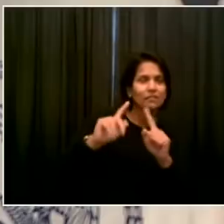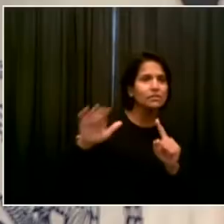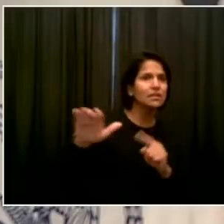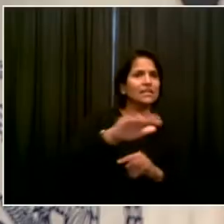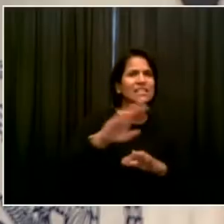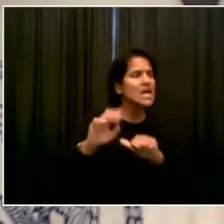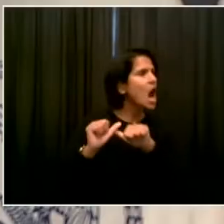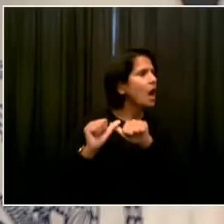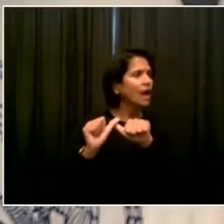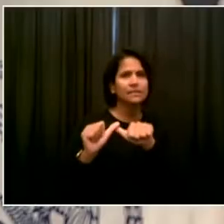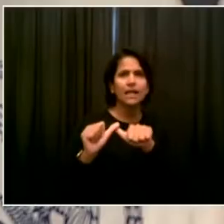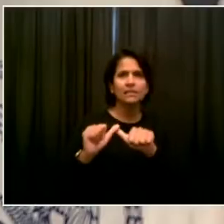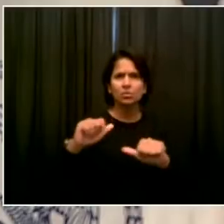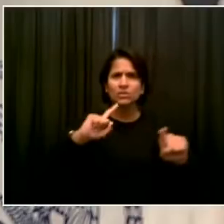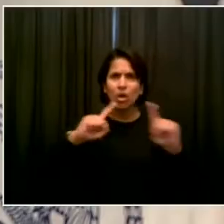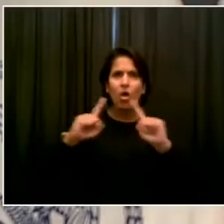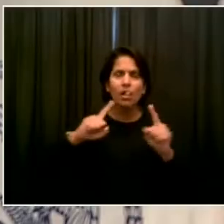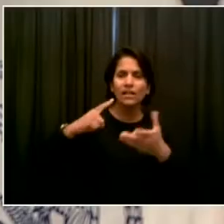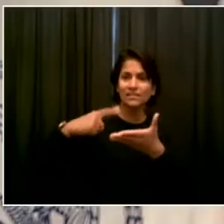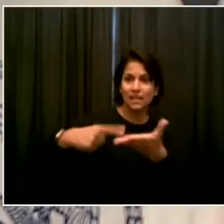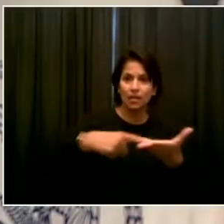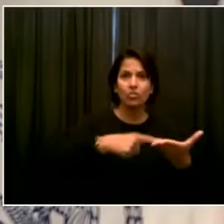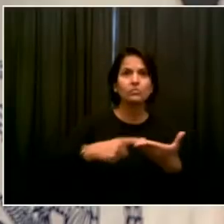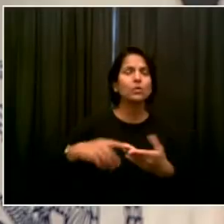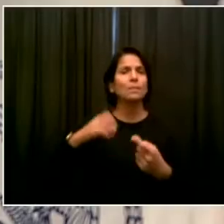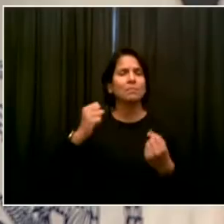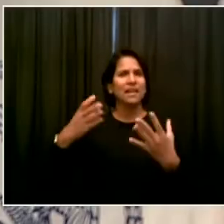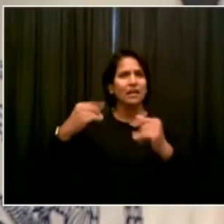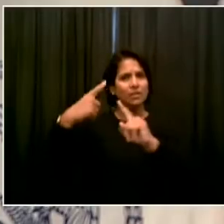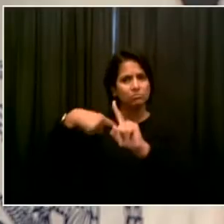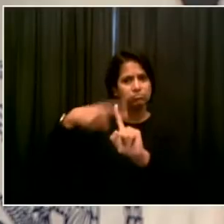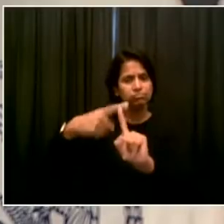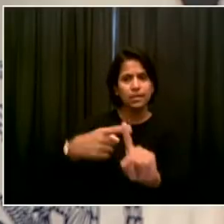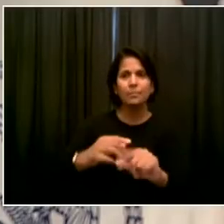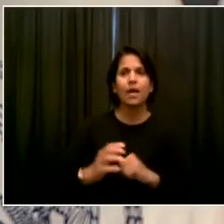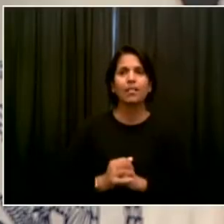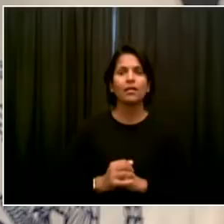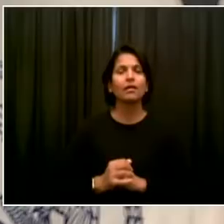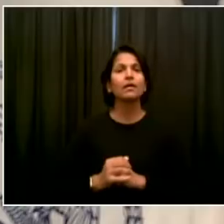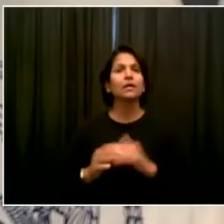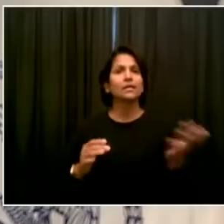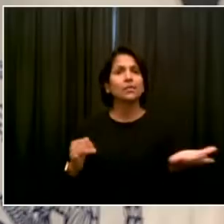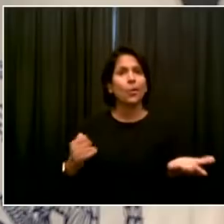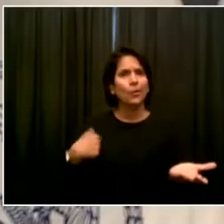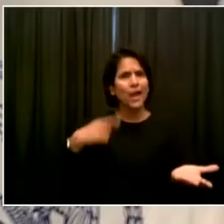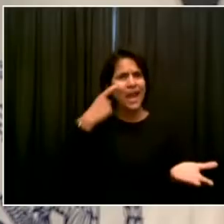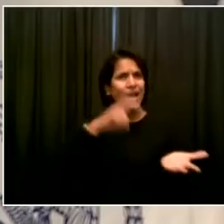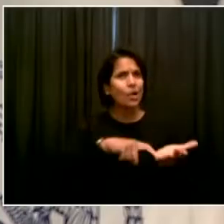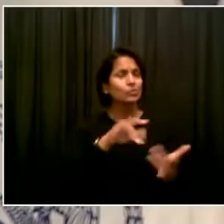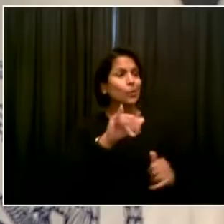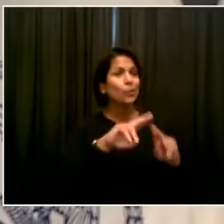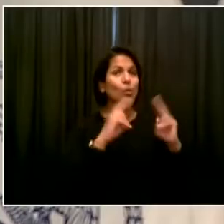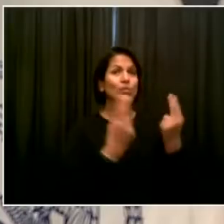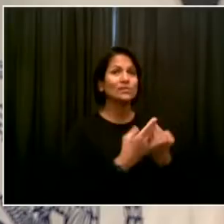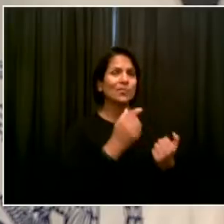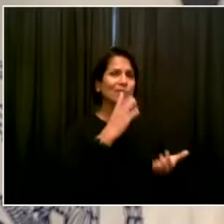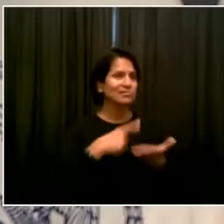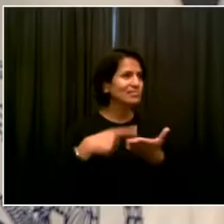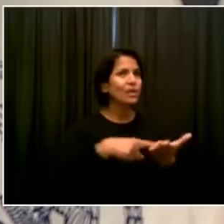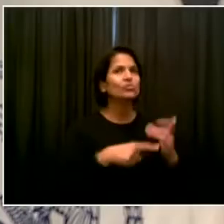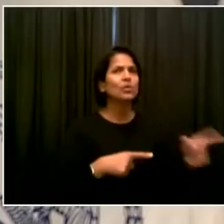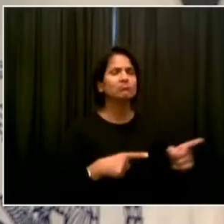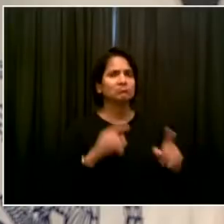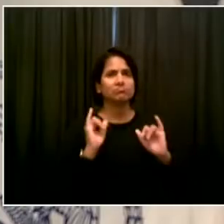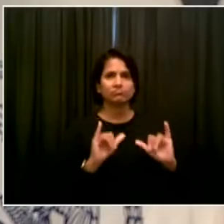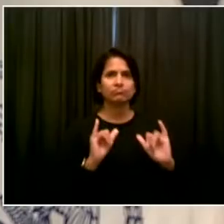for months. We understood after many, many conversations where the different leaders of the unions were